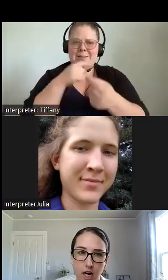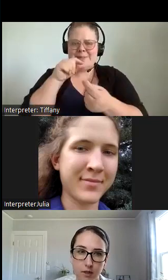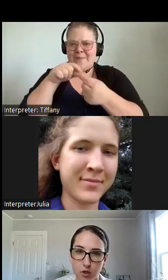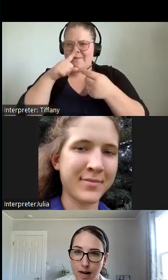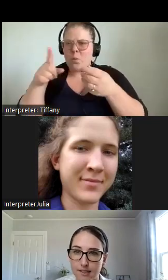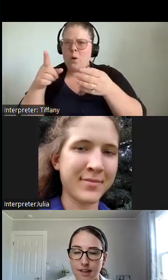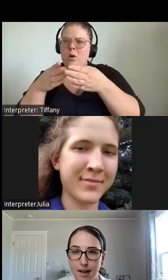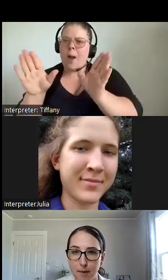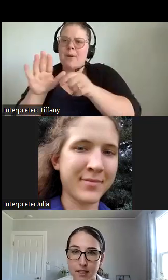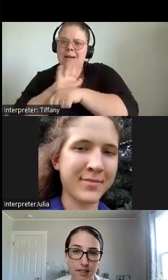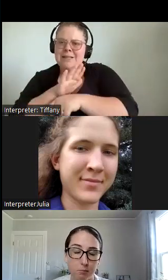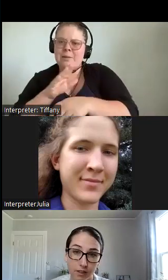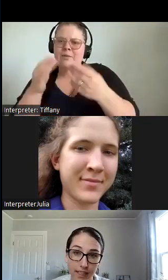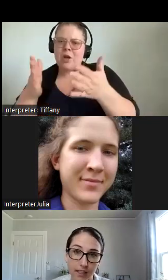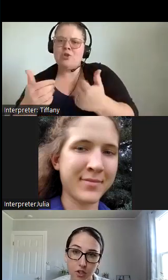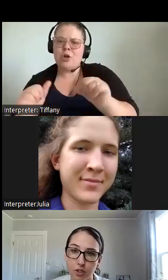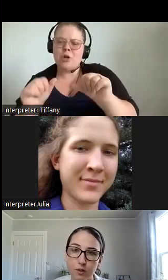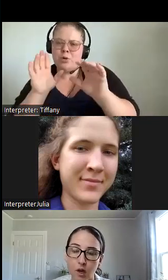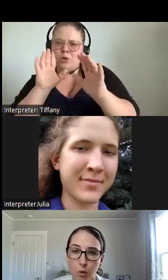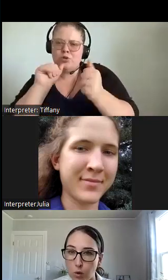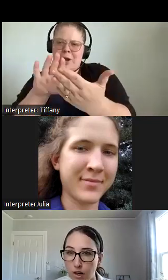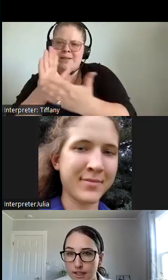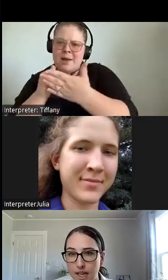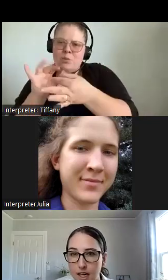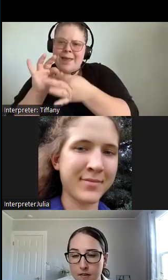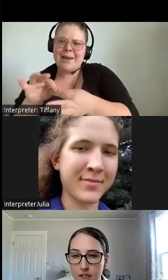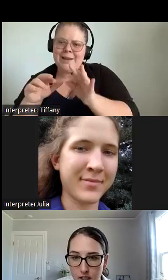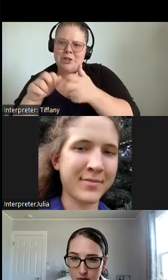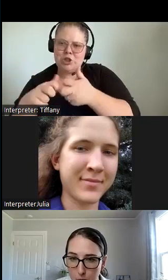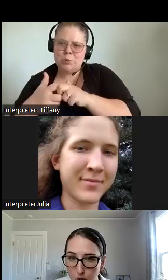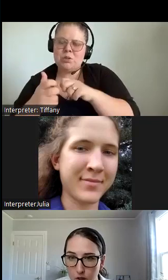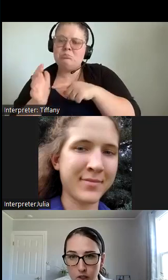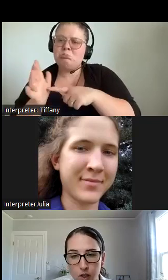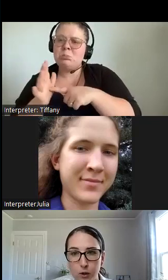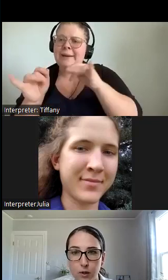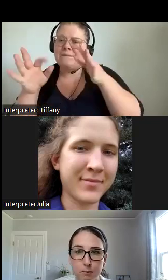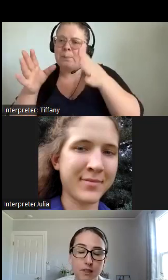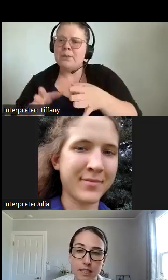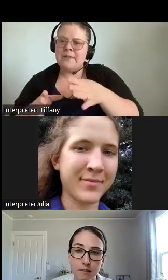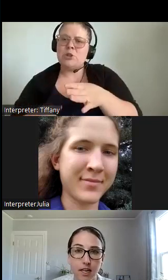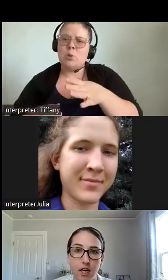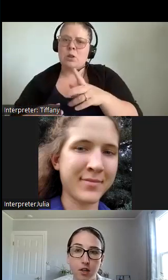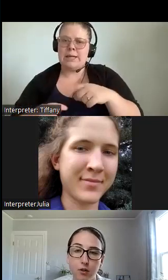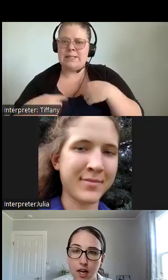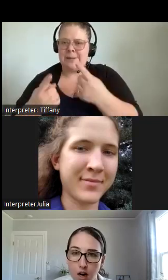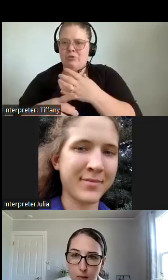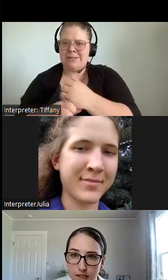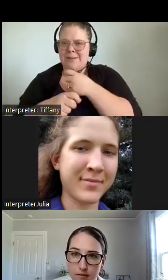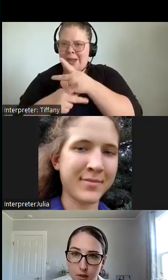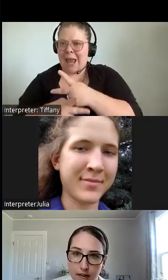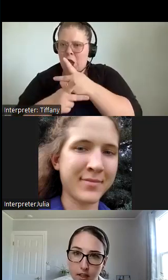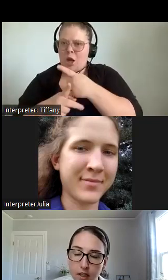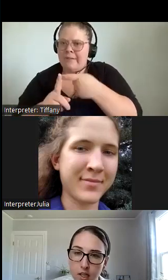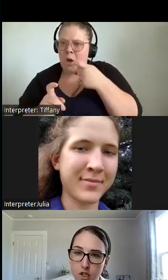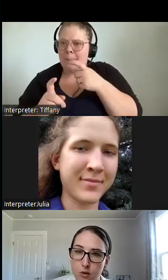to try to address, I think, some related issues. One is that if an individual who has been receiving care through that